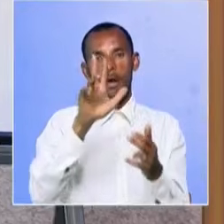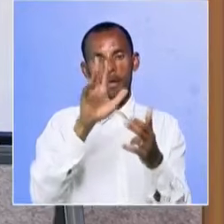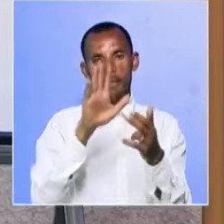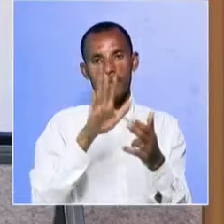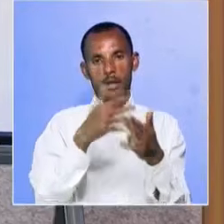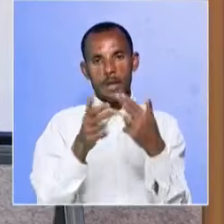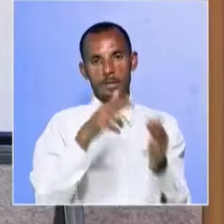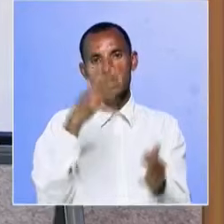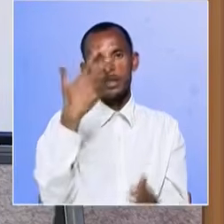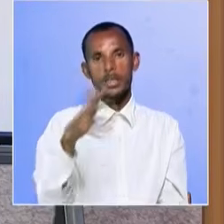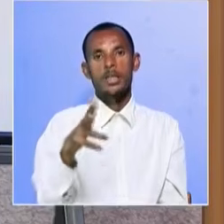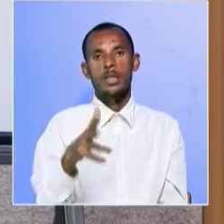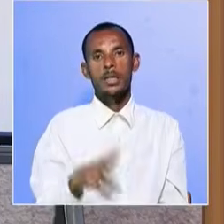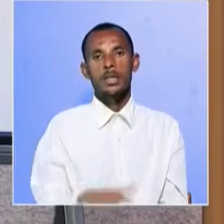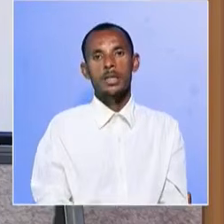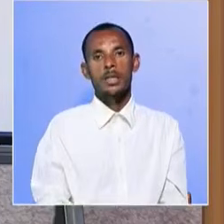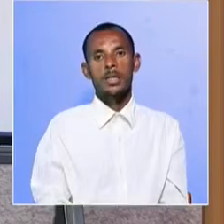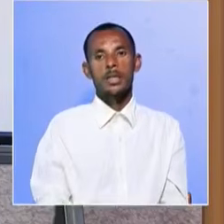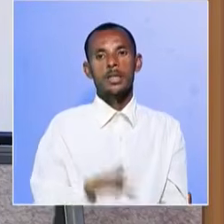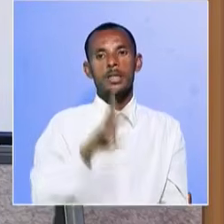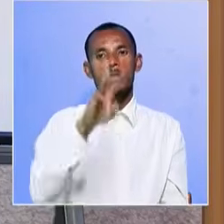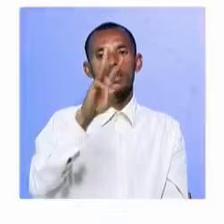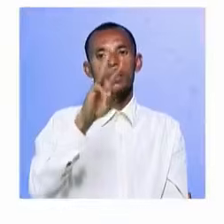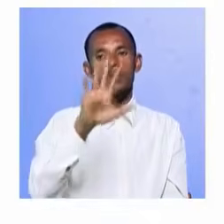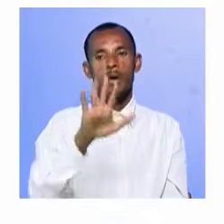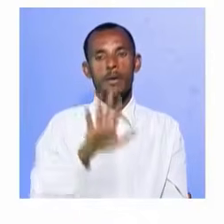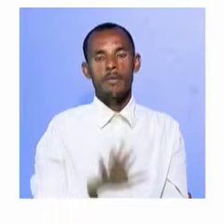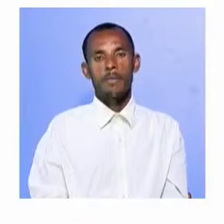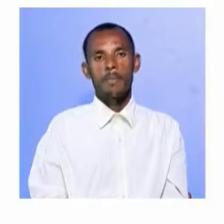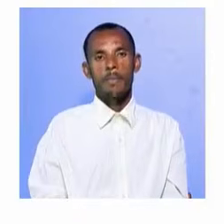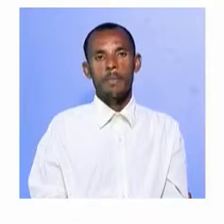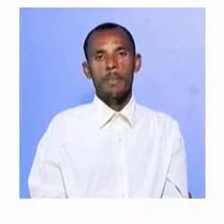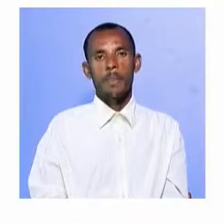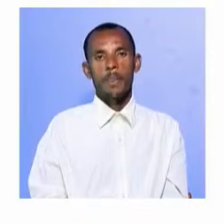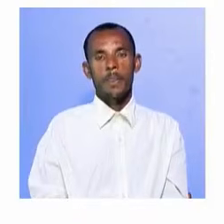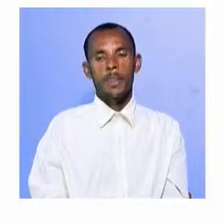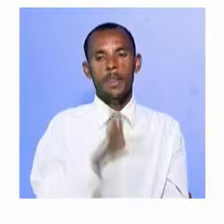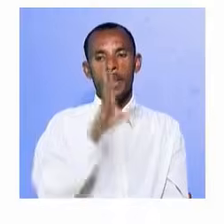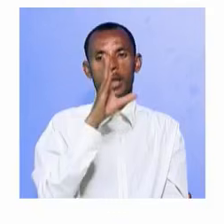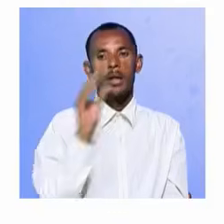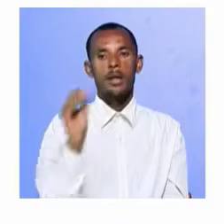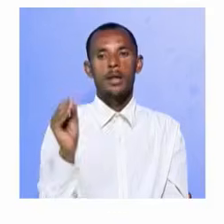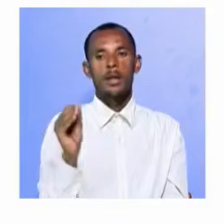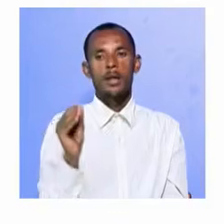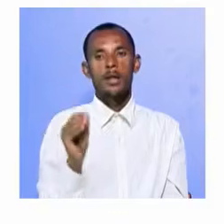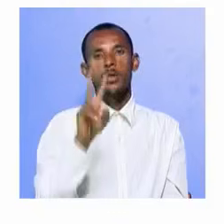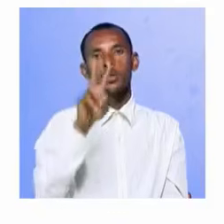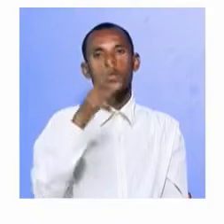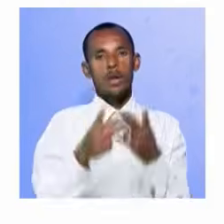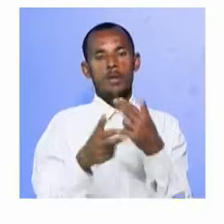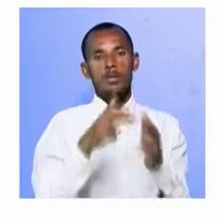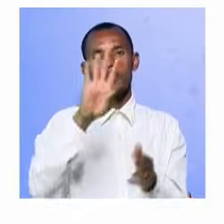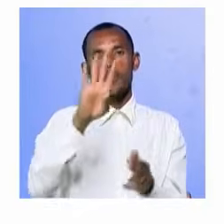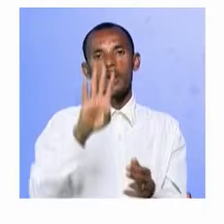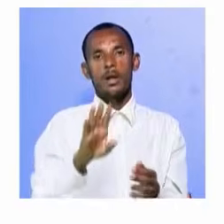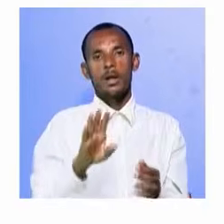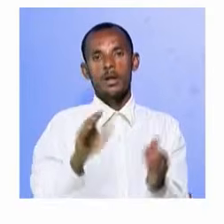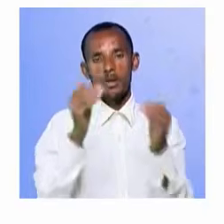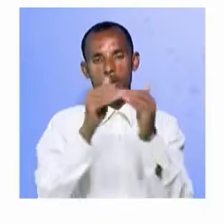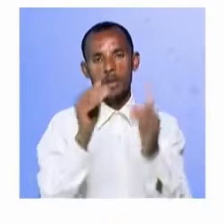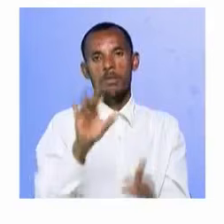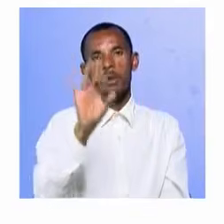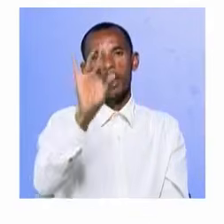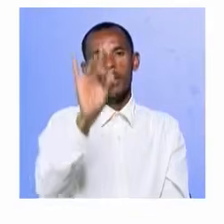13 is around 65, and 2 times 4 is 8.